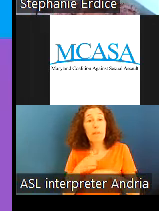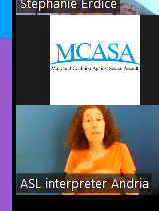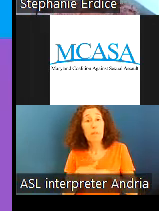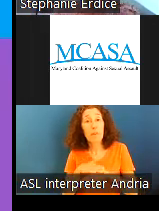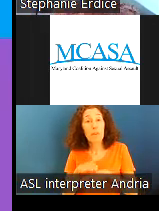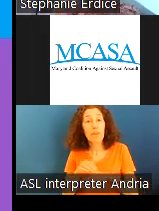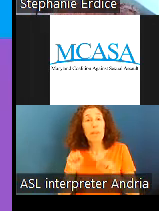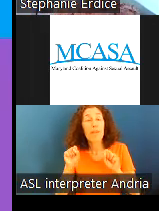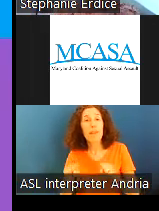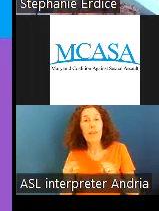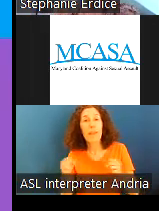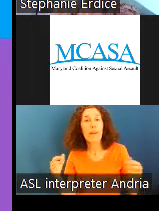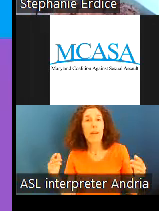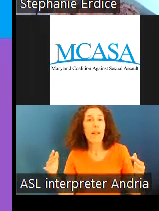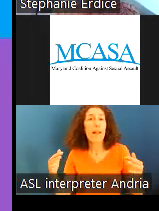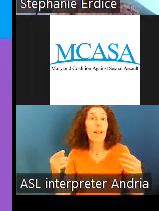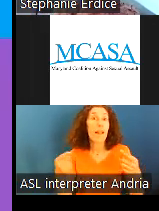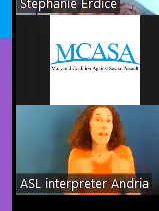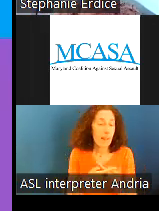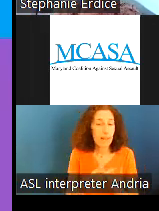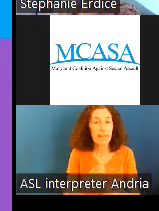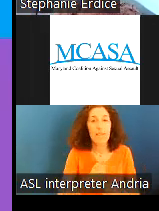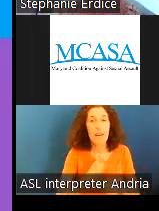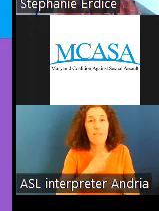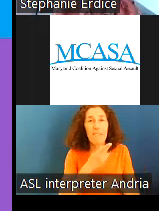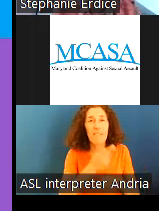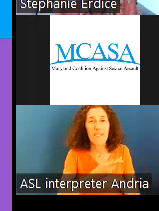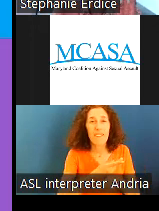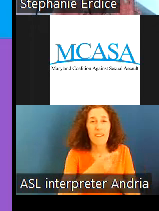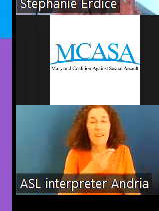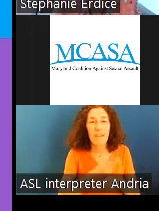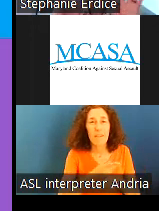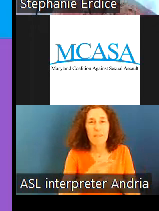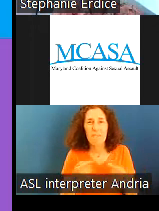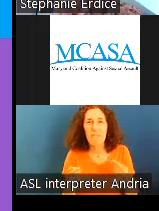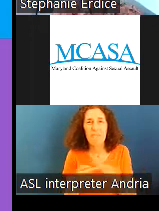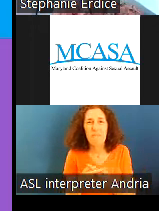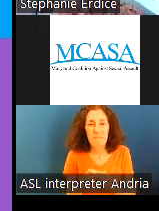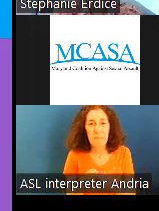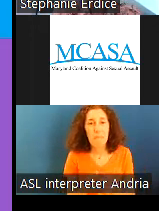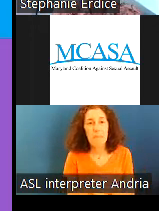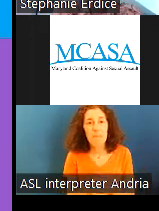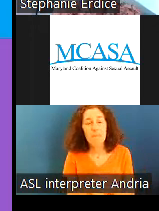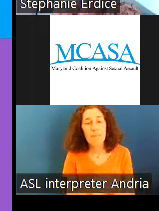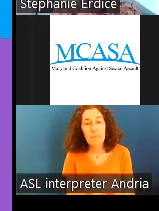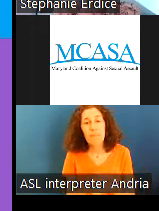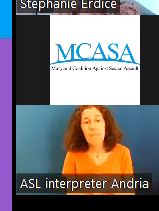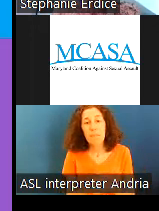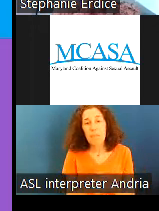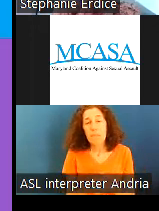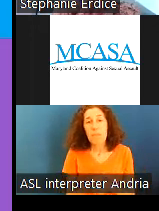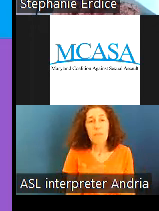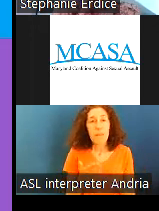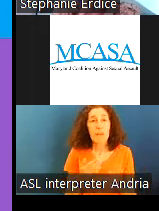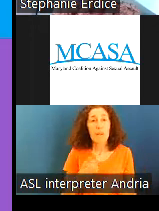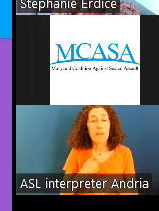long-term health and long-term resilience. So some of these things are on the slide. You